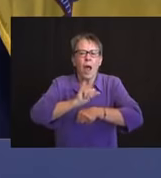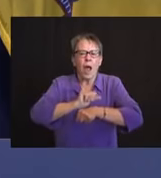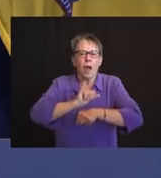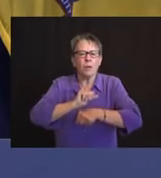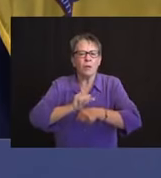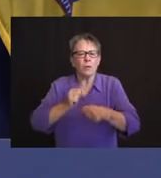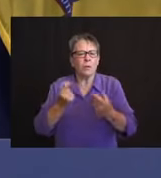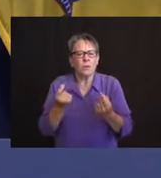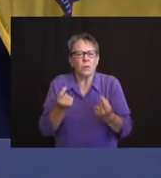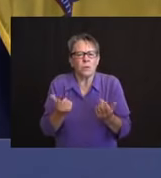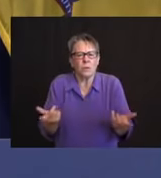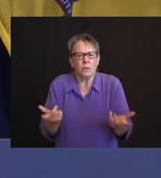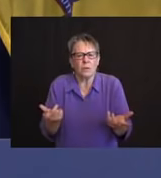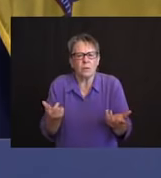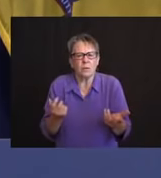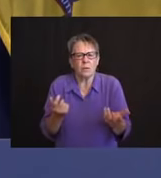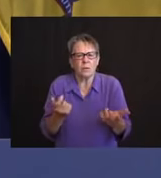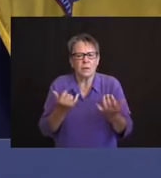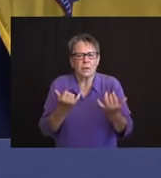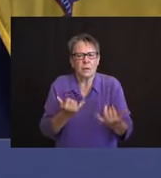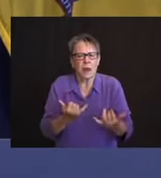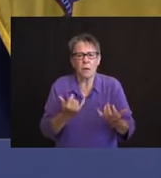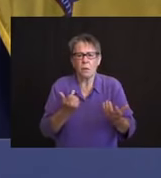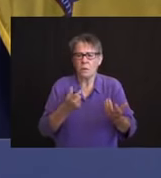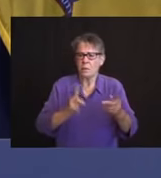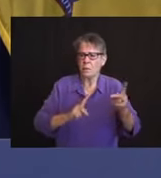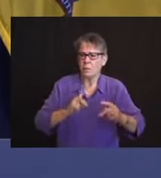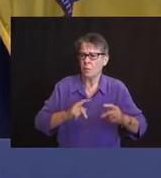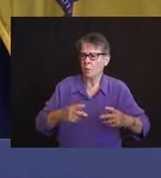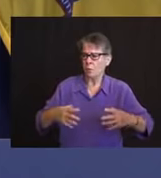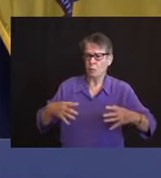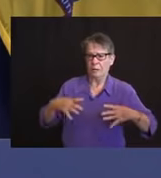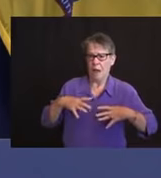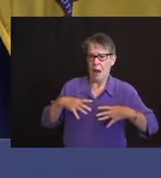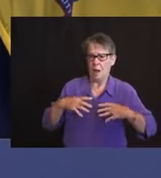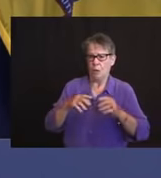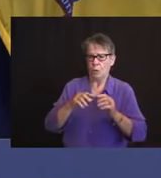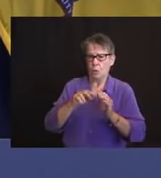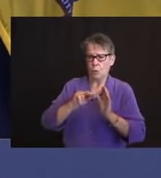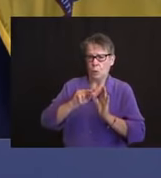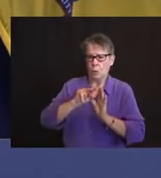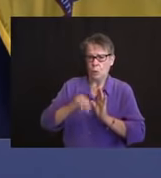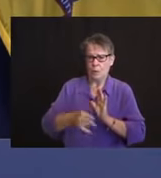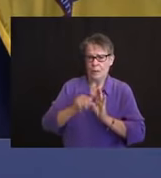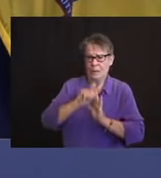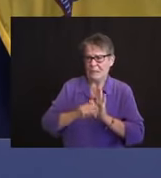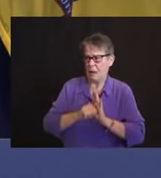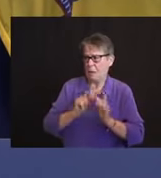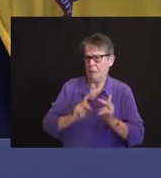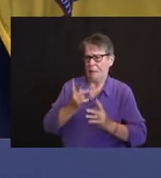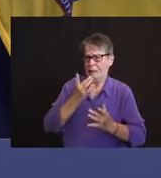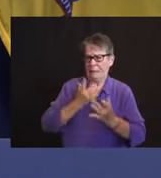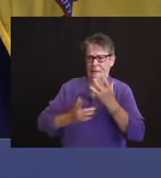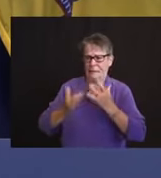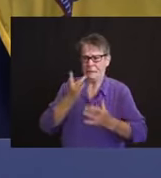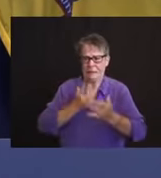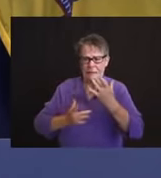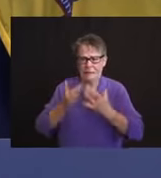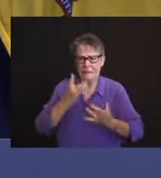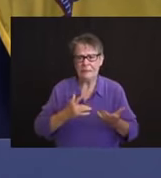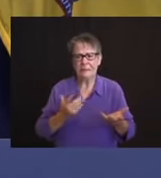Somerset who says he's, quote, in dire straits. I've heard from a 24-year-old homeless man living in a homeless shelter who can't get through